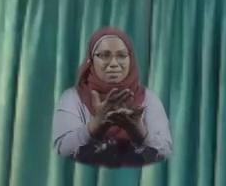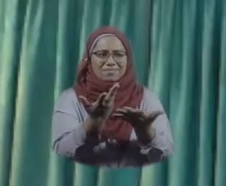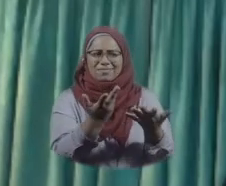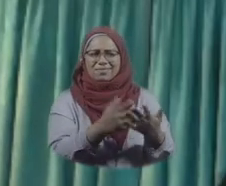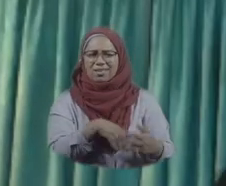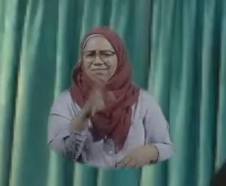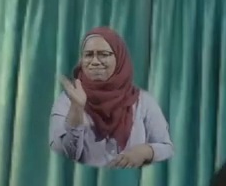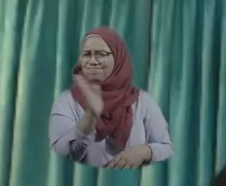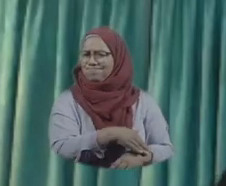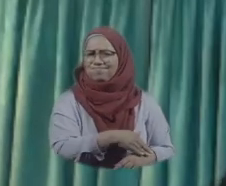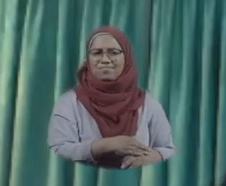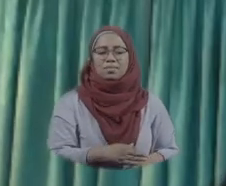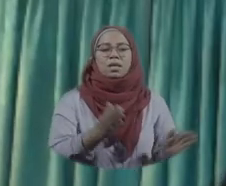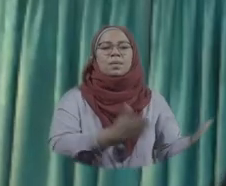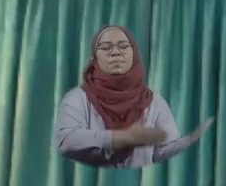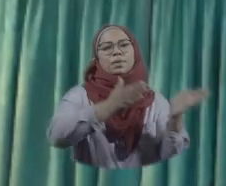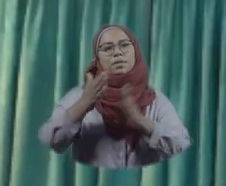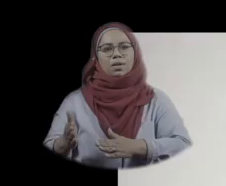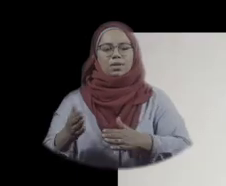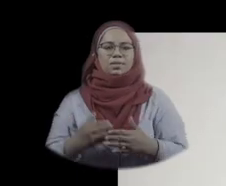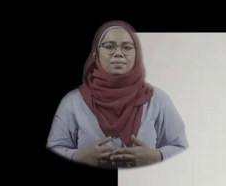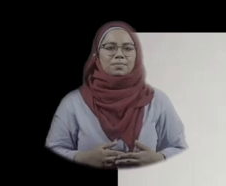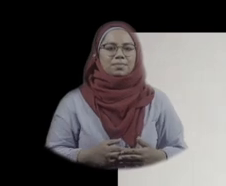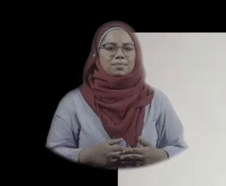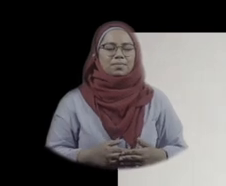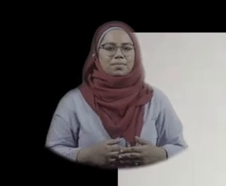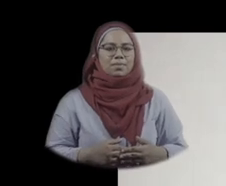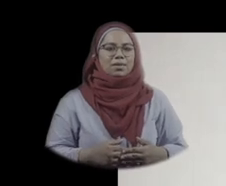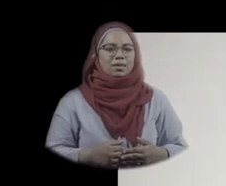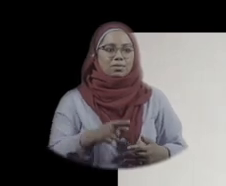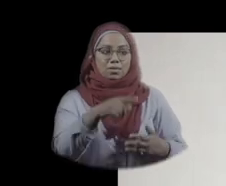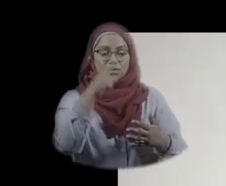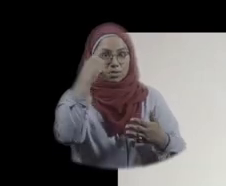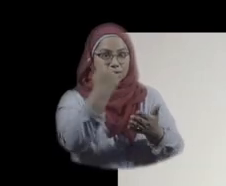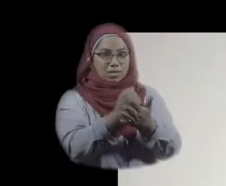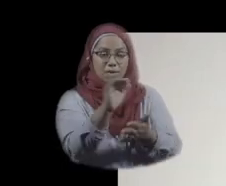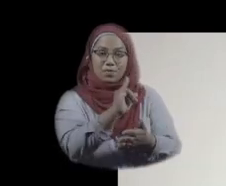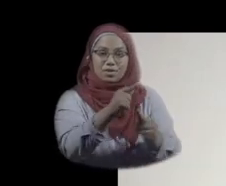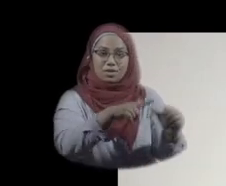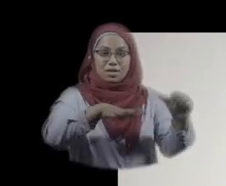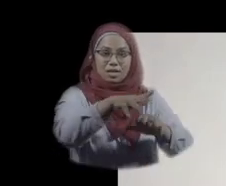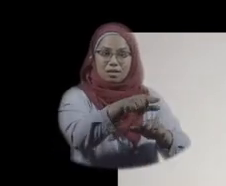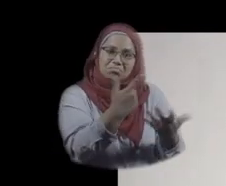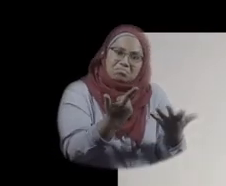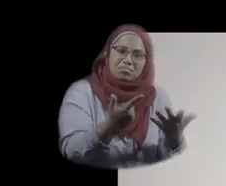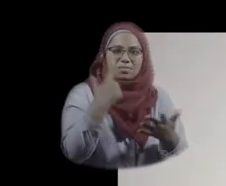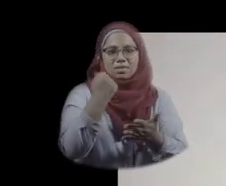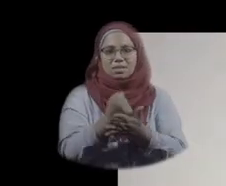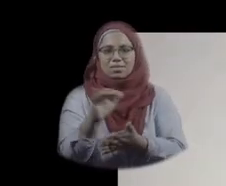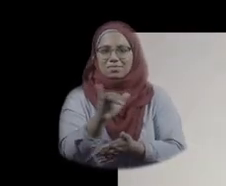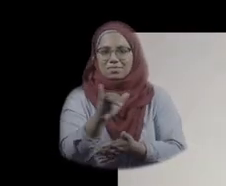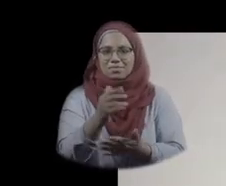is just ridiculous well moving on so have you guys decided on which career you want or has